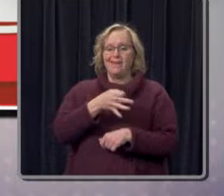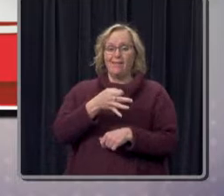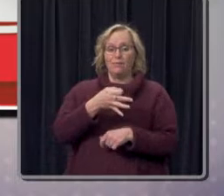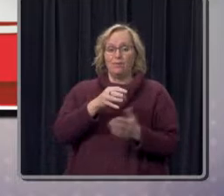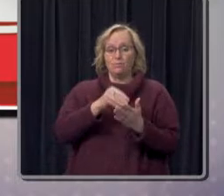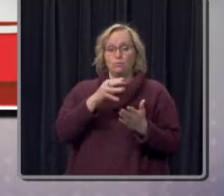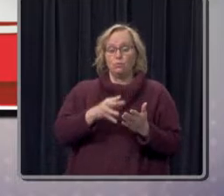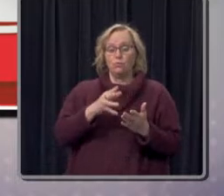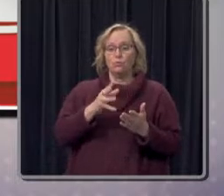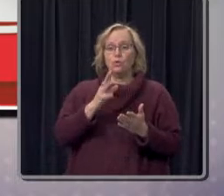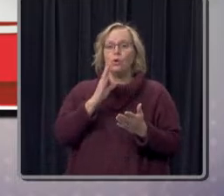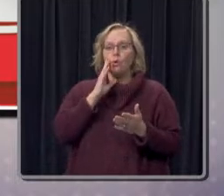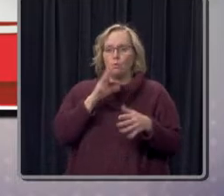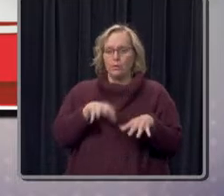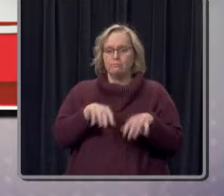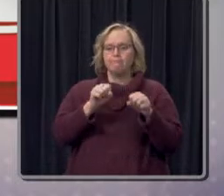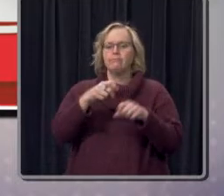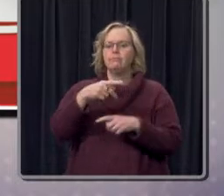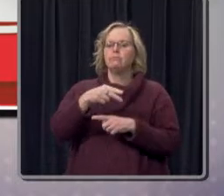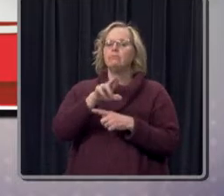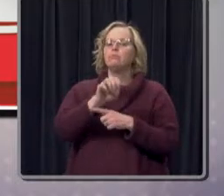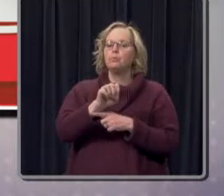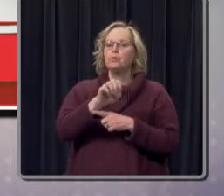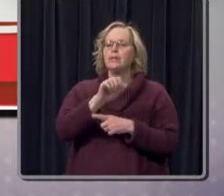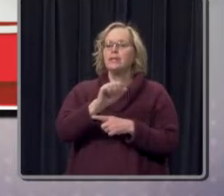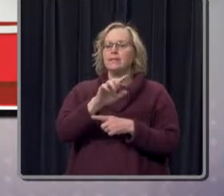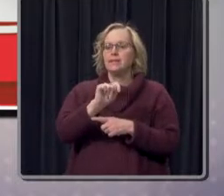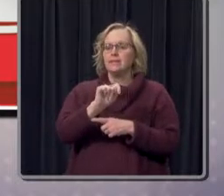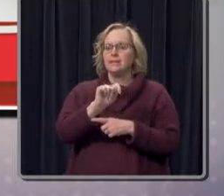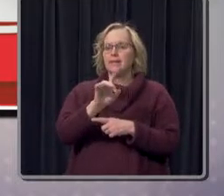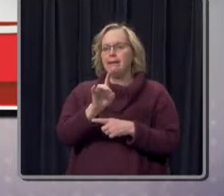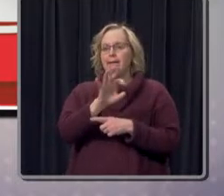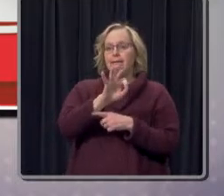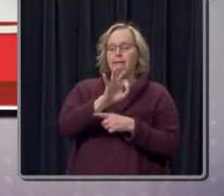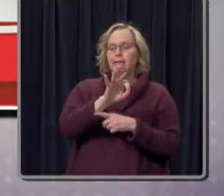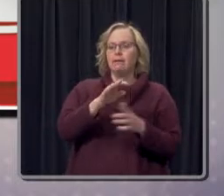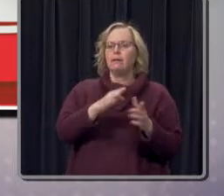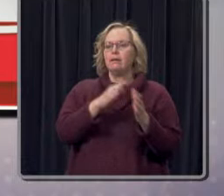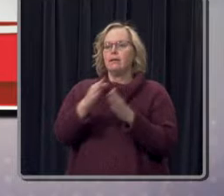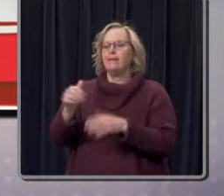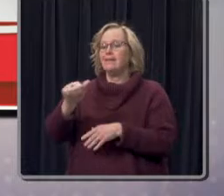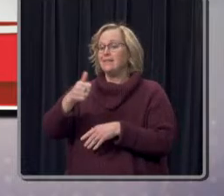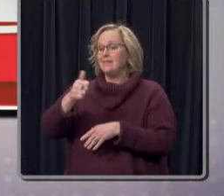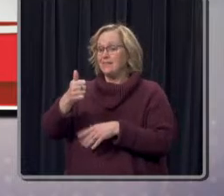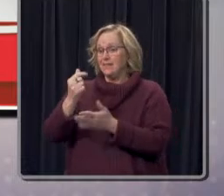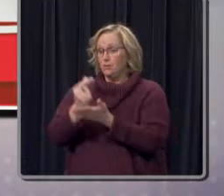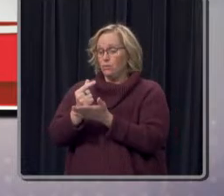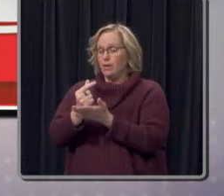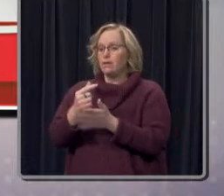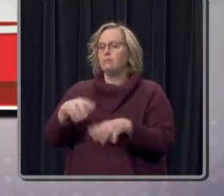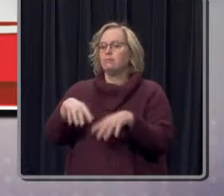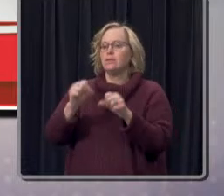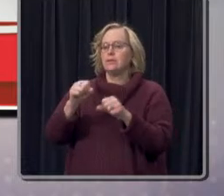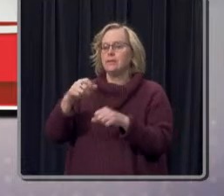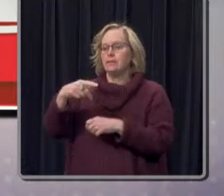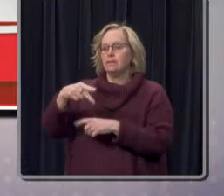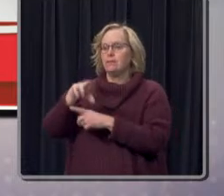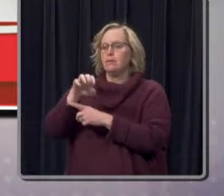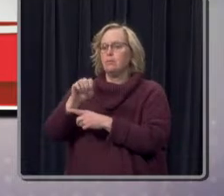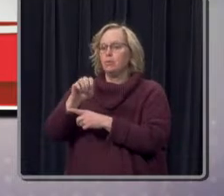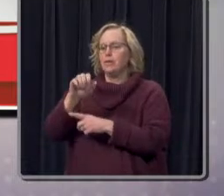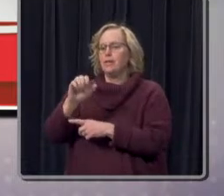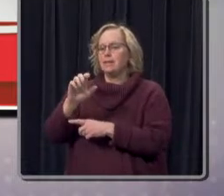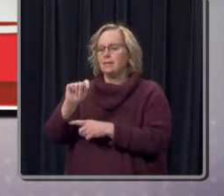graders that are participating in the pre-ACT 8-9. And then we have our 10th graders that are taking the pre-ACT